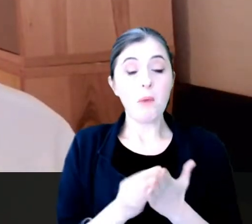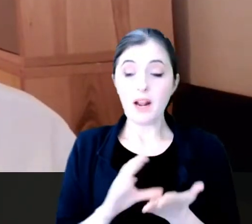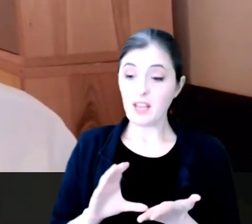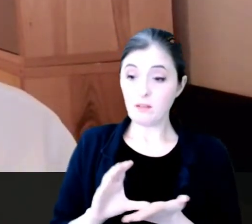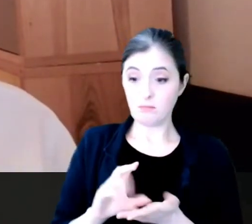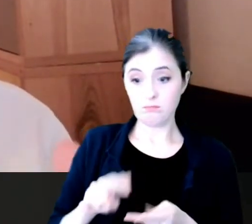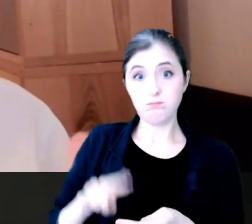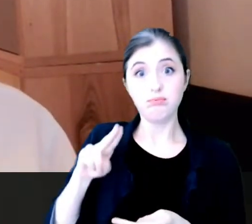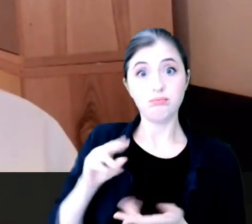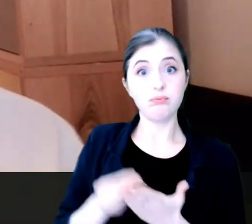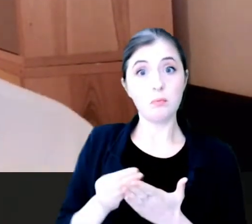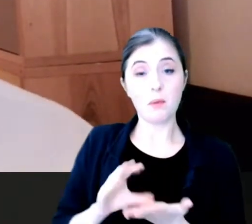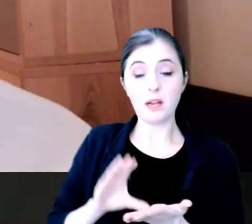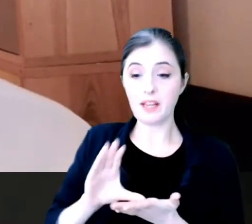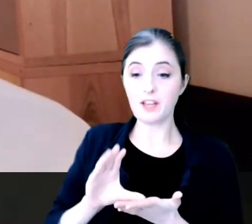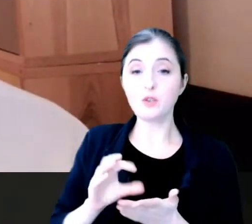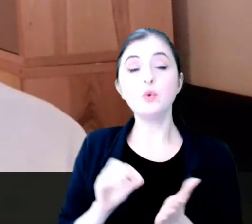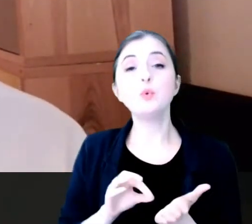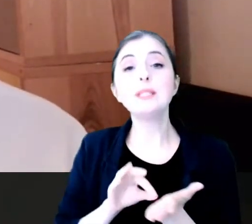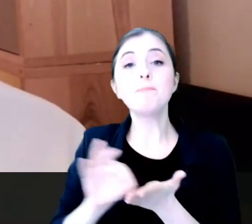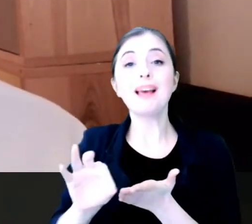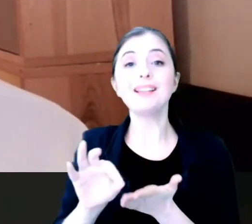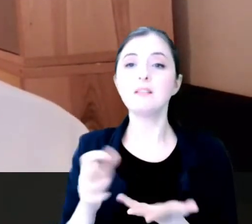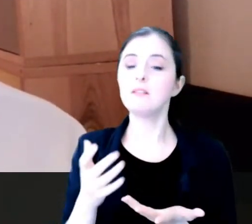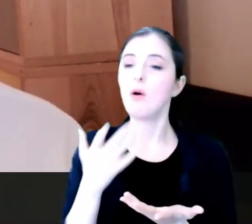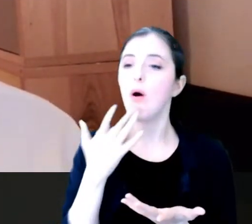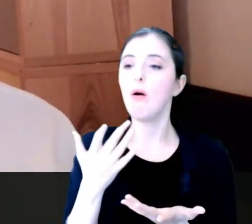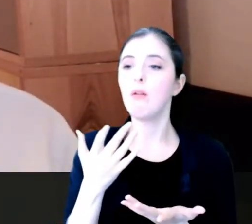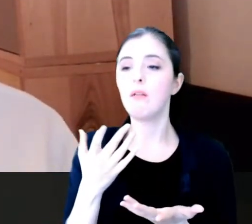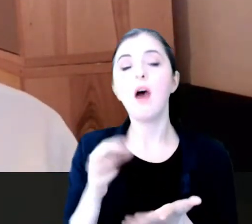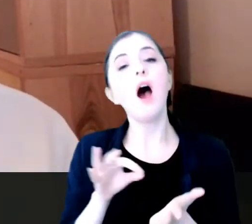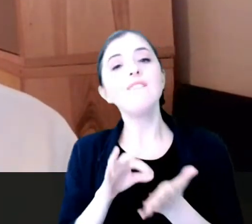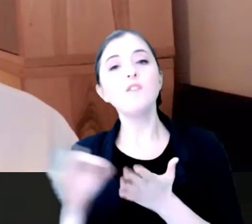to spend on the affordable housing programme.